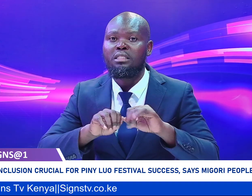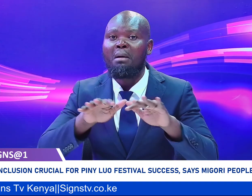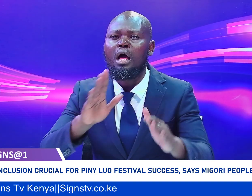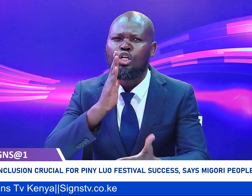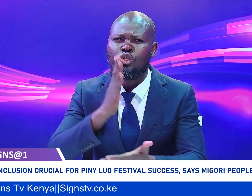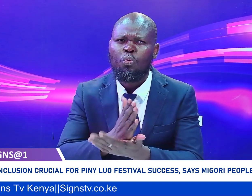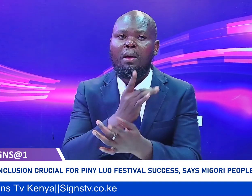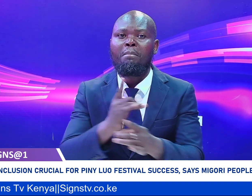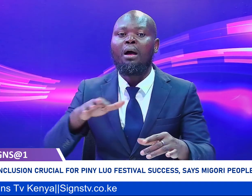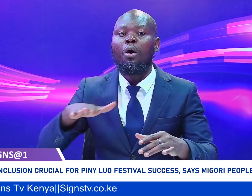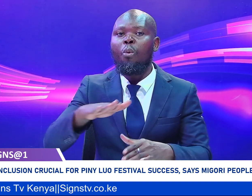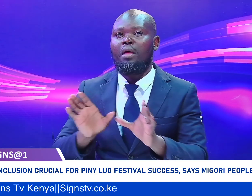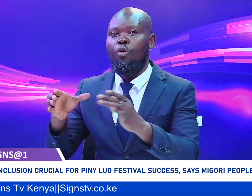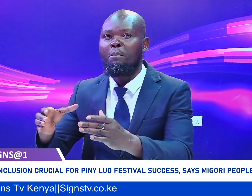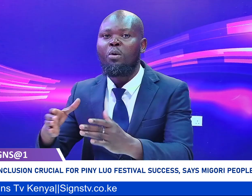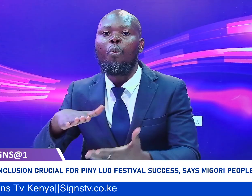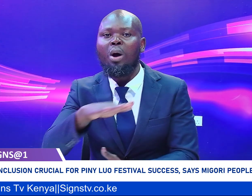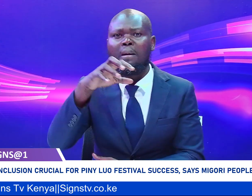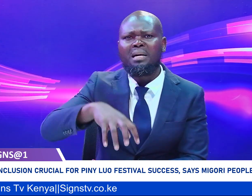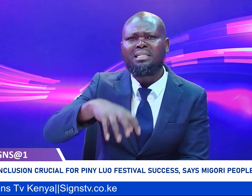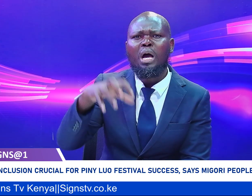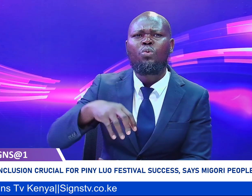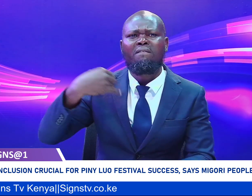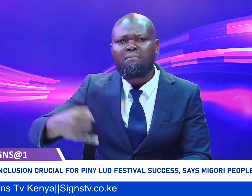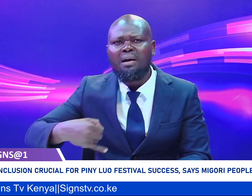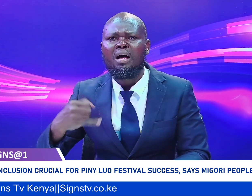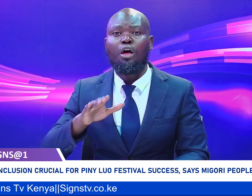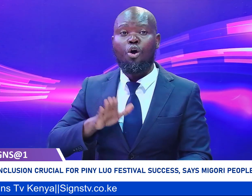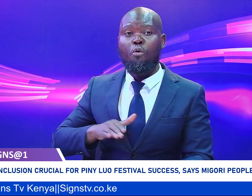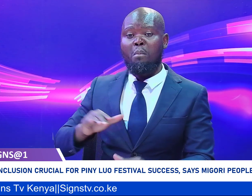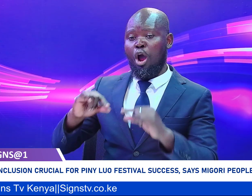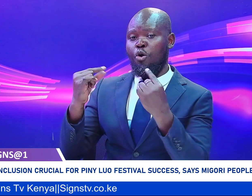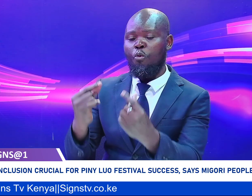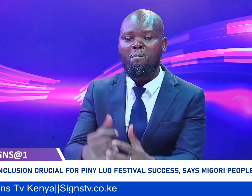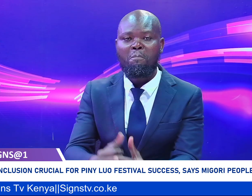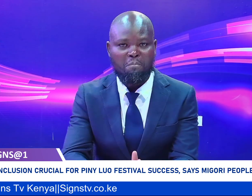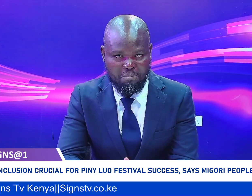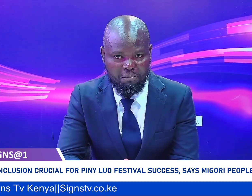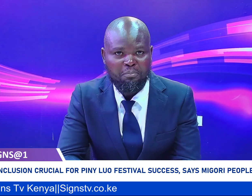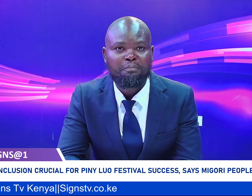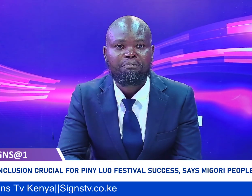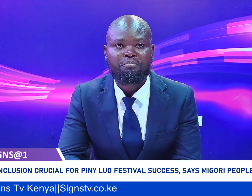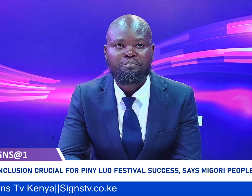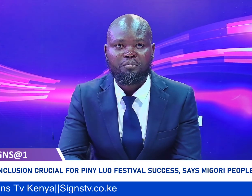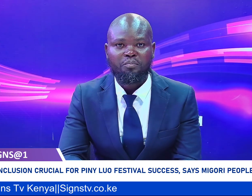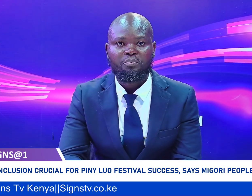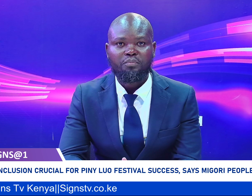deemed essential for reflecting the true diversity of the community, the matatu industry, and women groups.